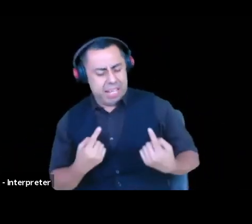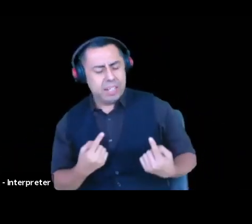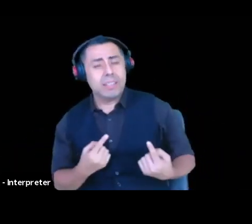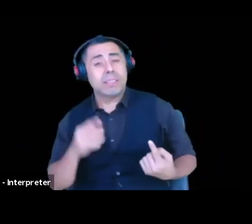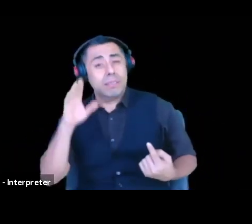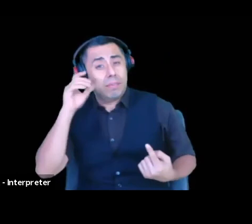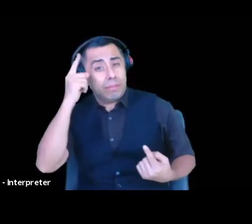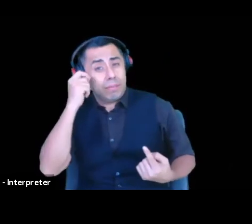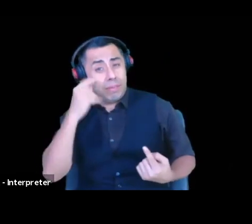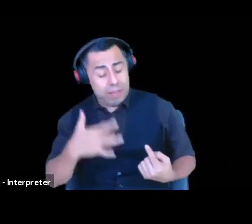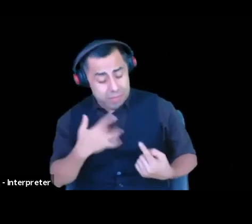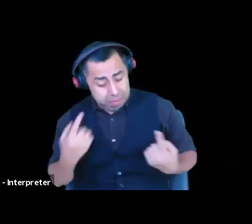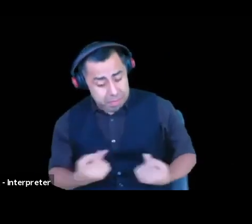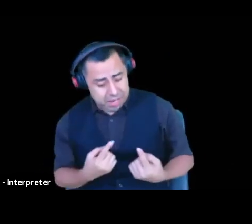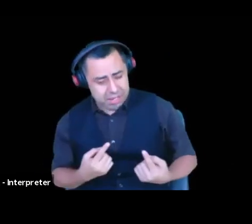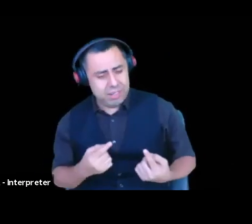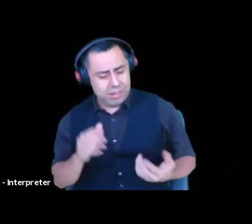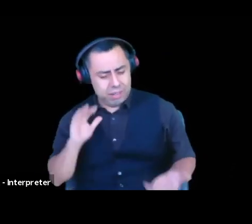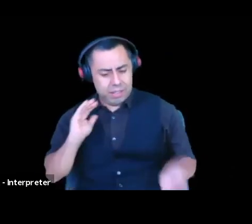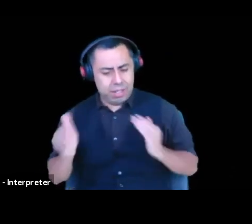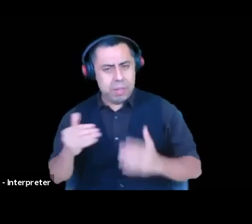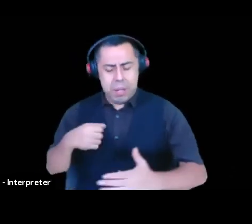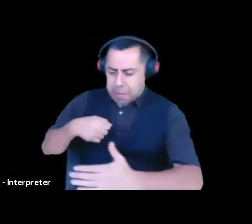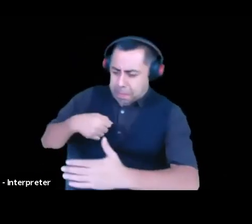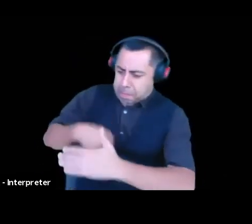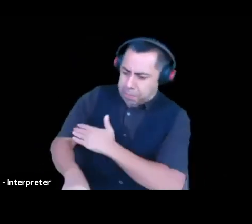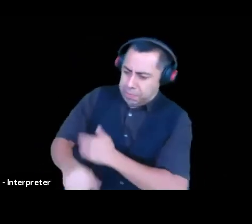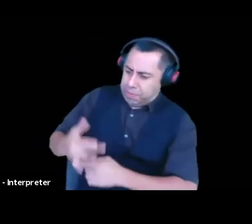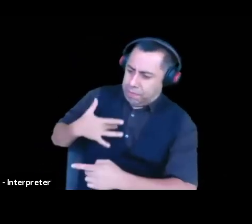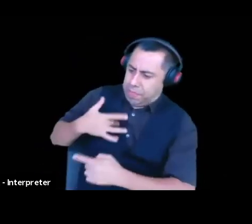through and lean into that necessary pain.